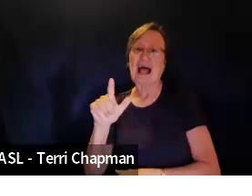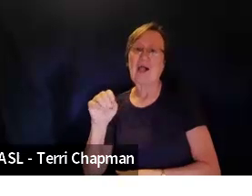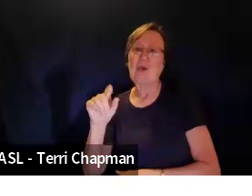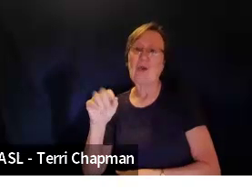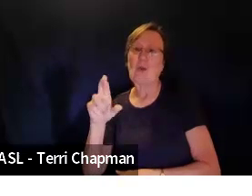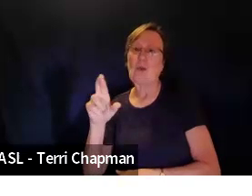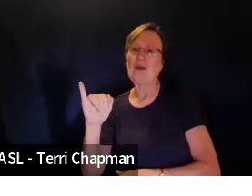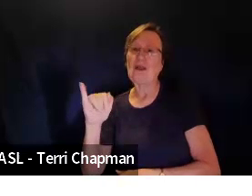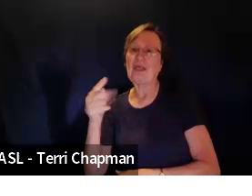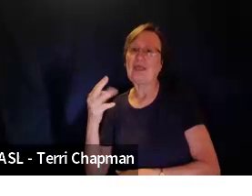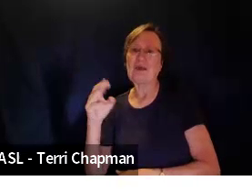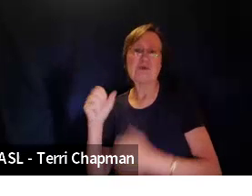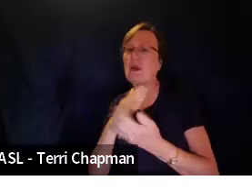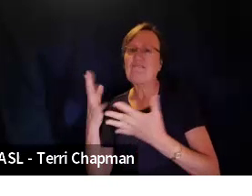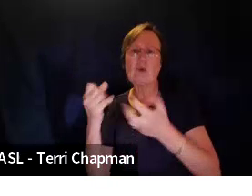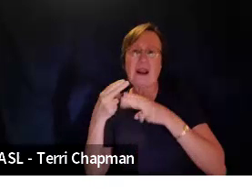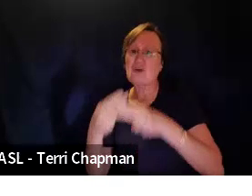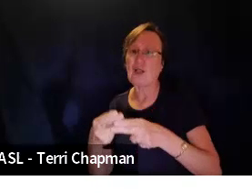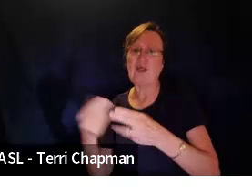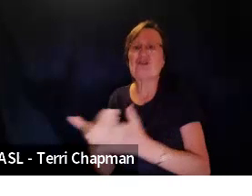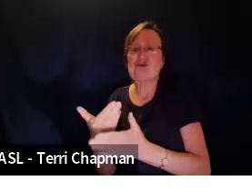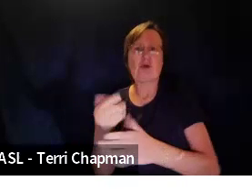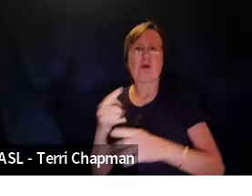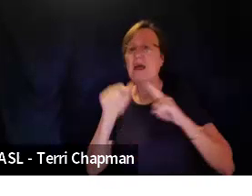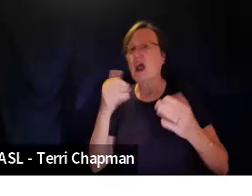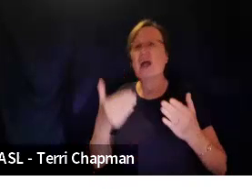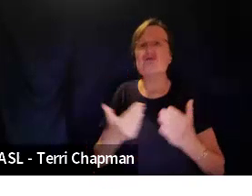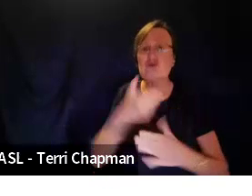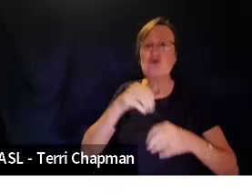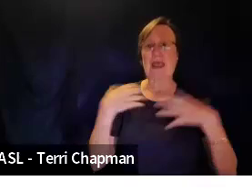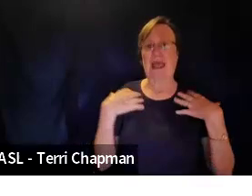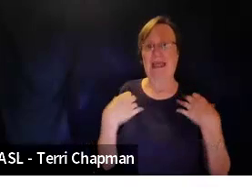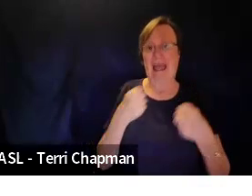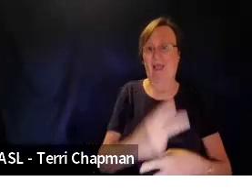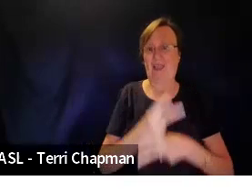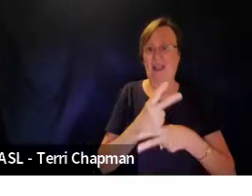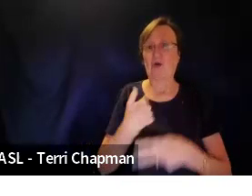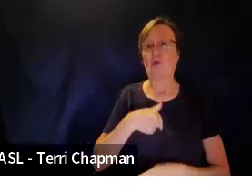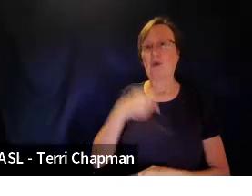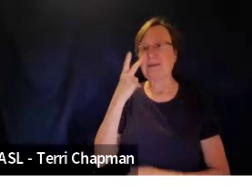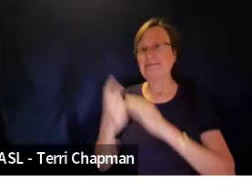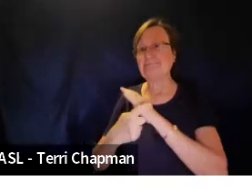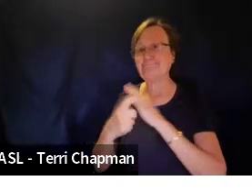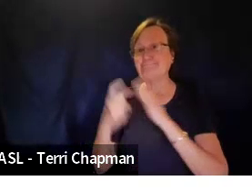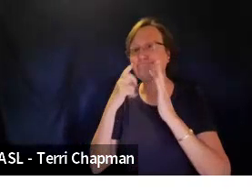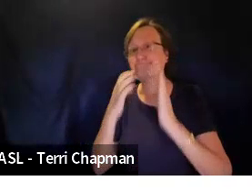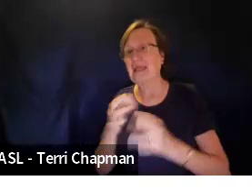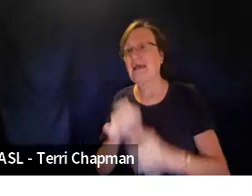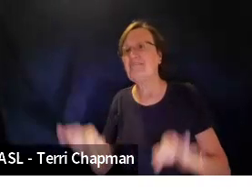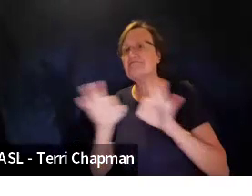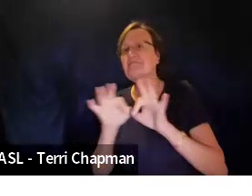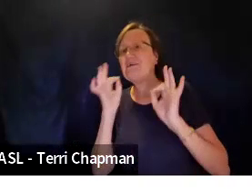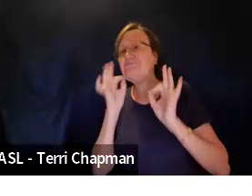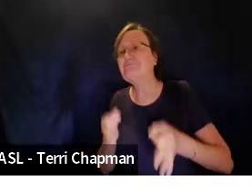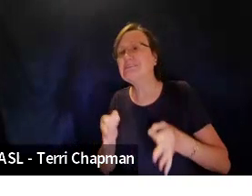are new, but also they're not new in healthcare. We've been seeing algorithms, value assessments being used for a long time in